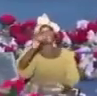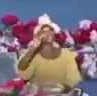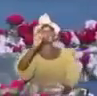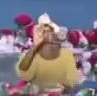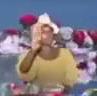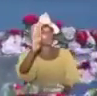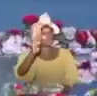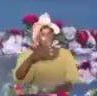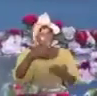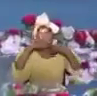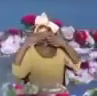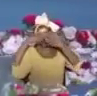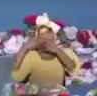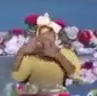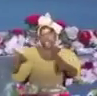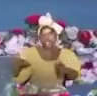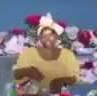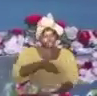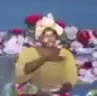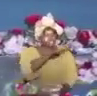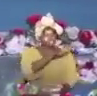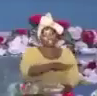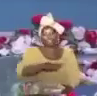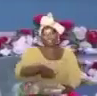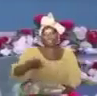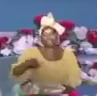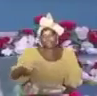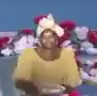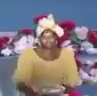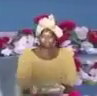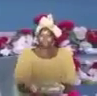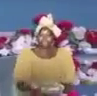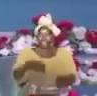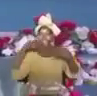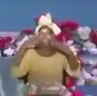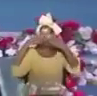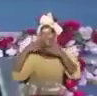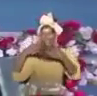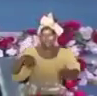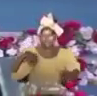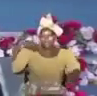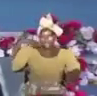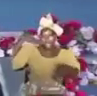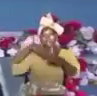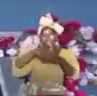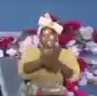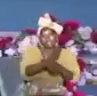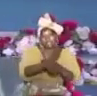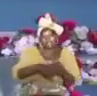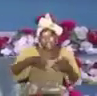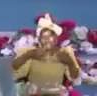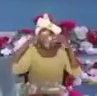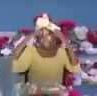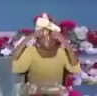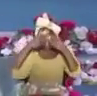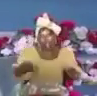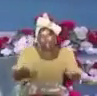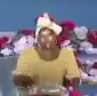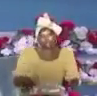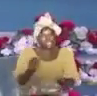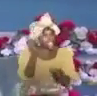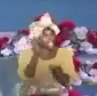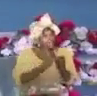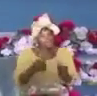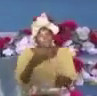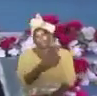his assets, lost his reputation, lost everything. And then the Bible